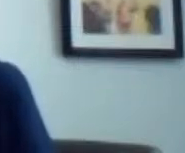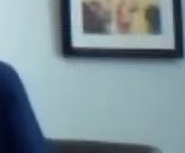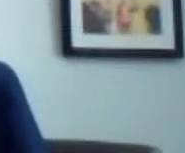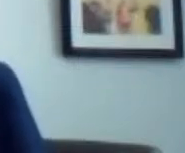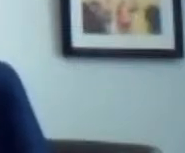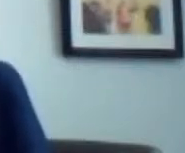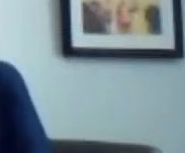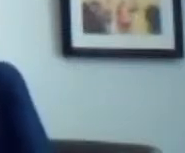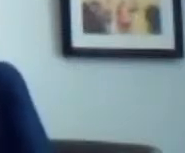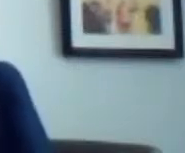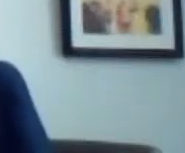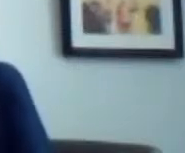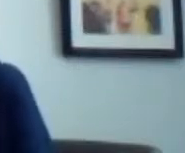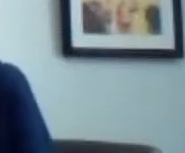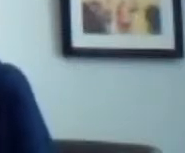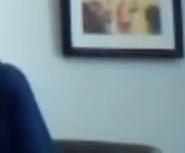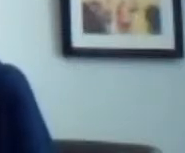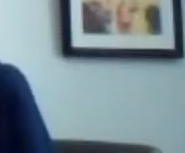And